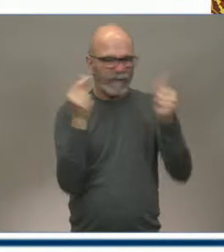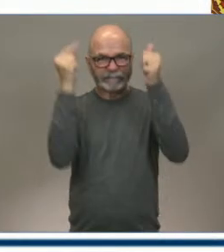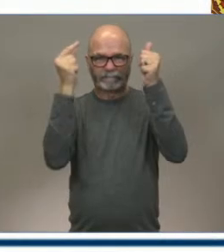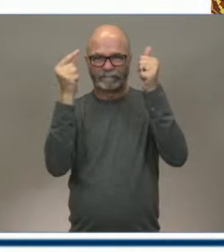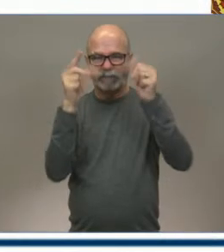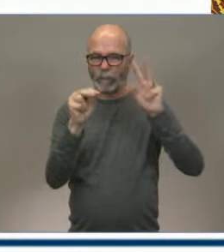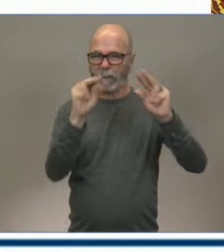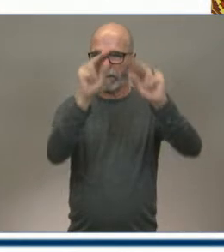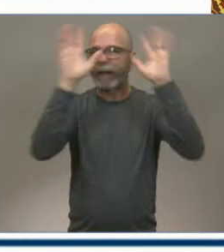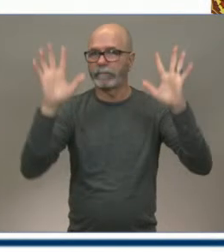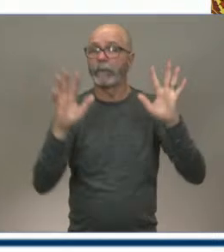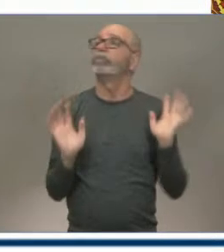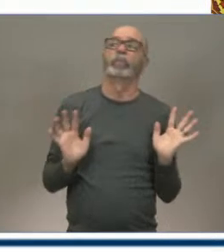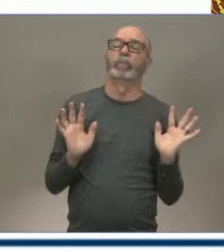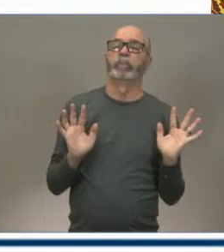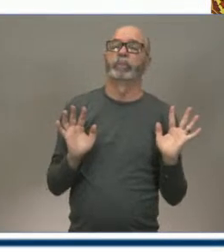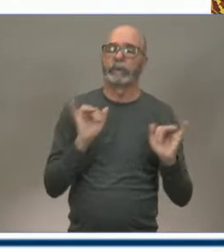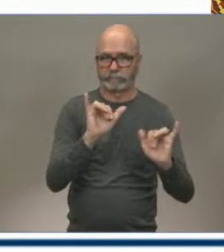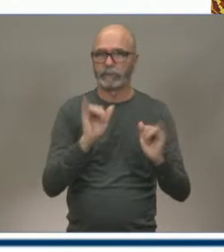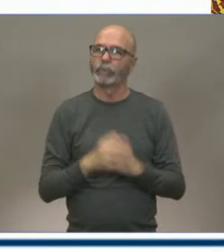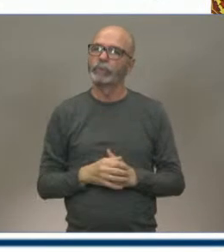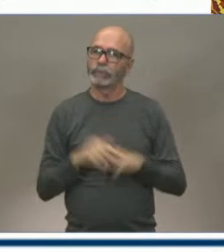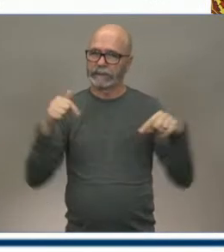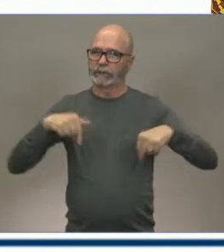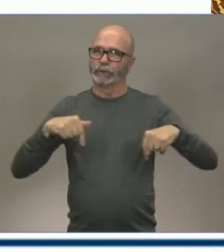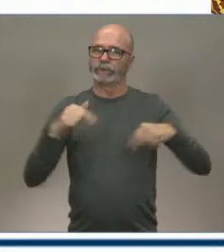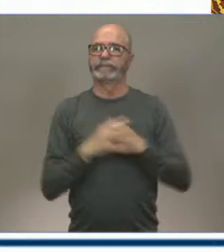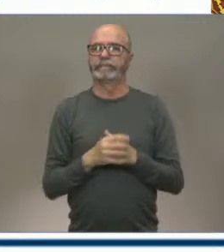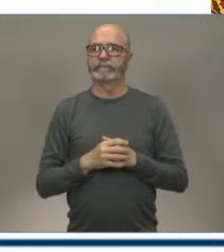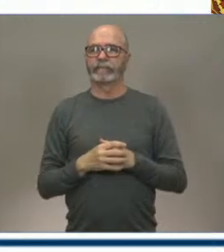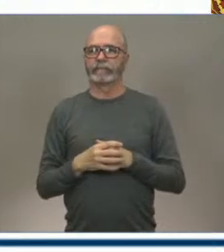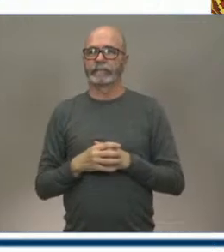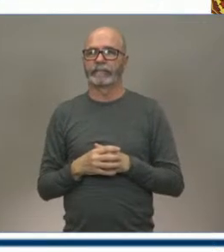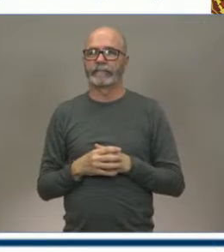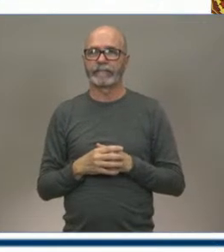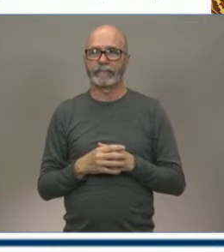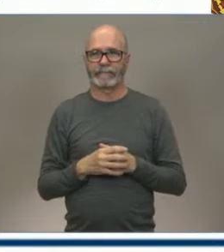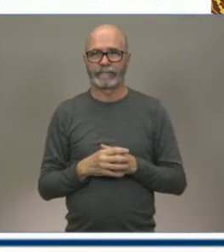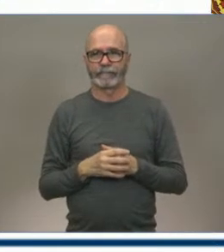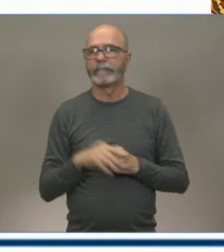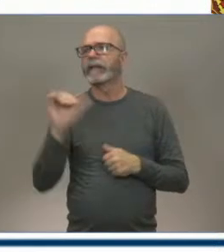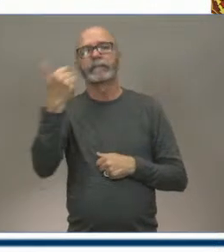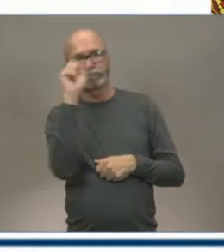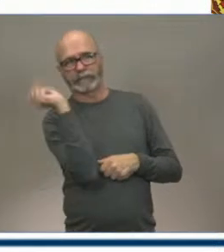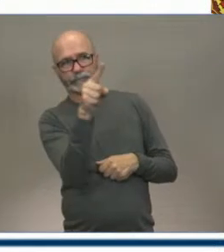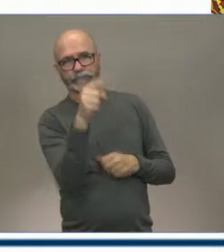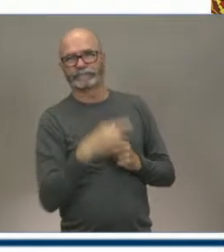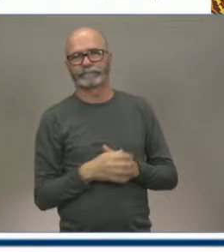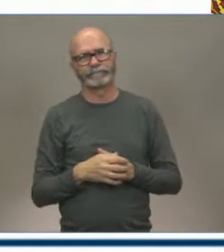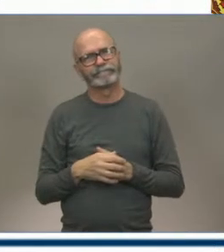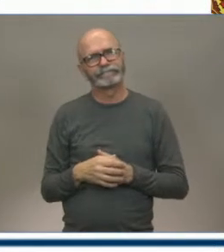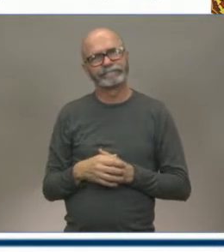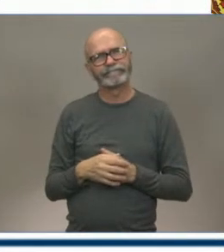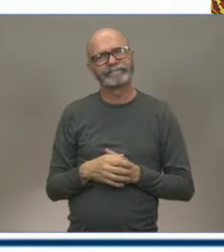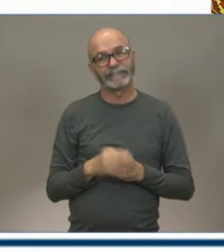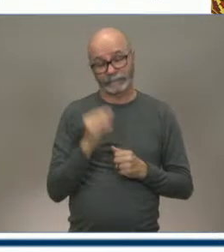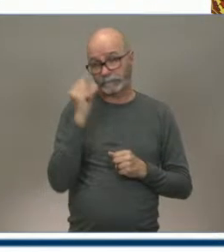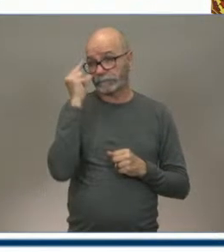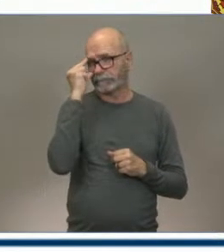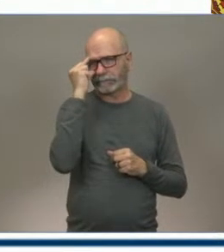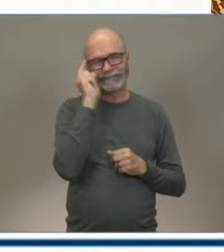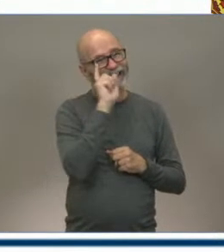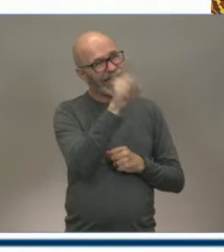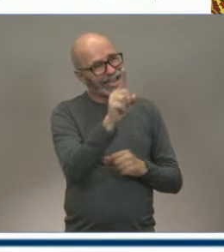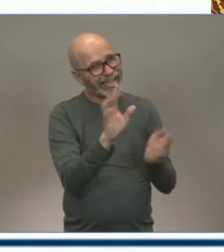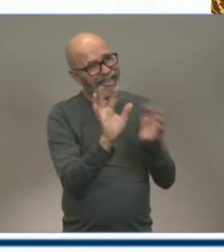just want to be very clear, because I have to admit some of this stuff goes by pretty fast. Did you say that you were easing some of the restrictions